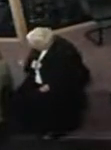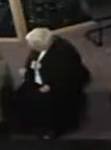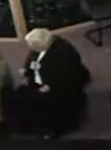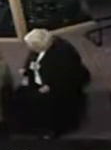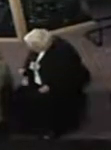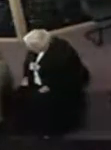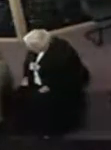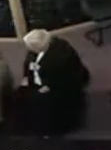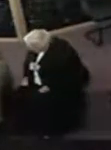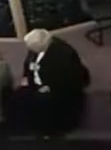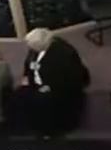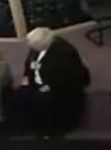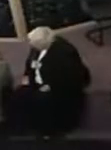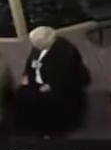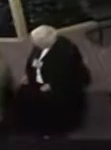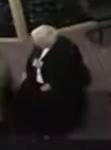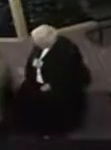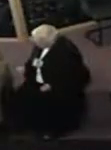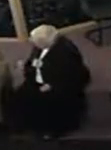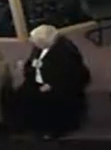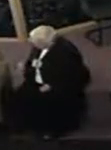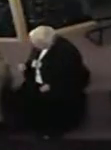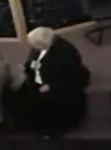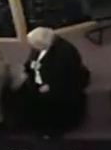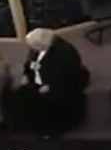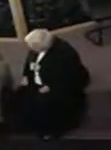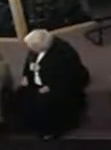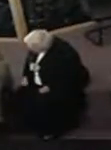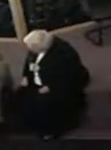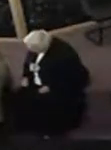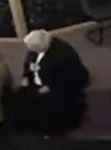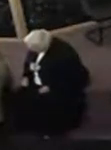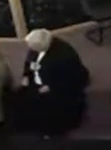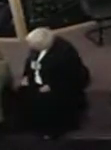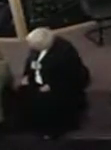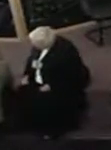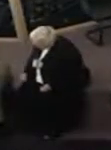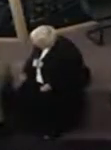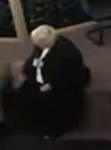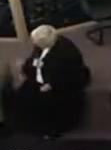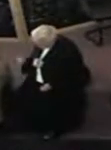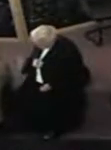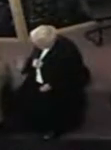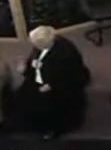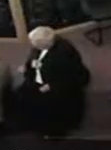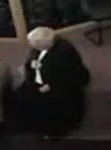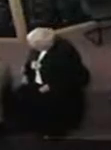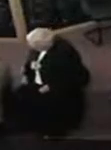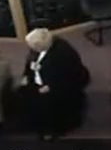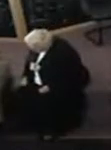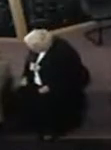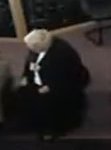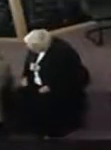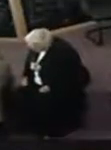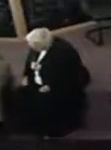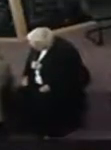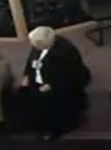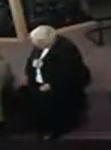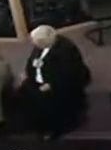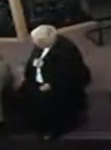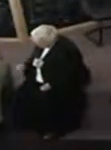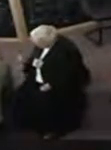mercy rains. Unending love, amazing